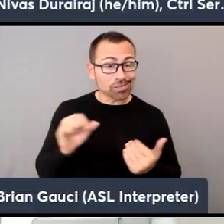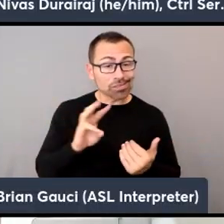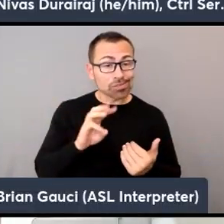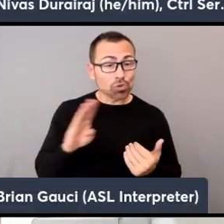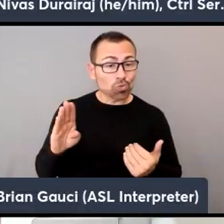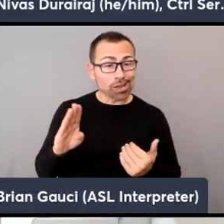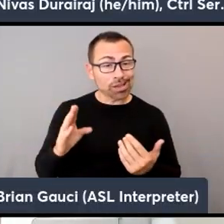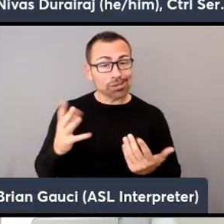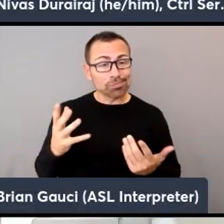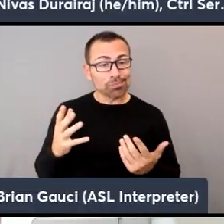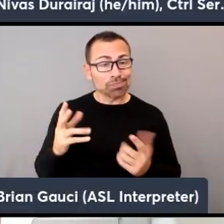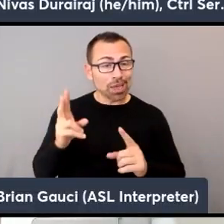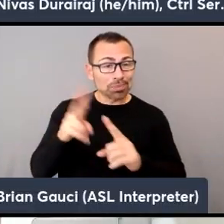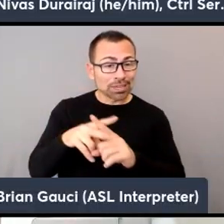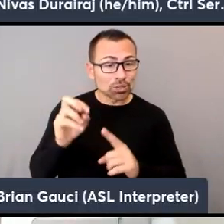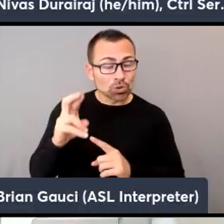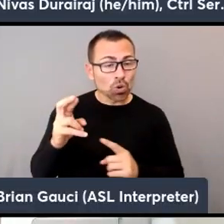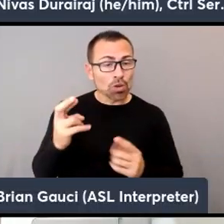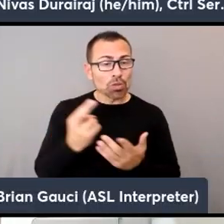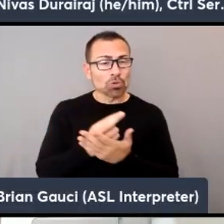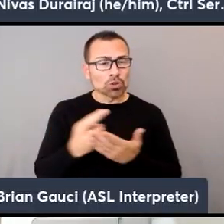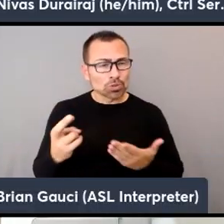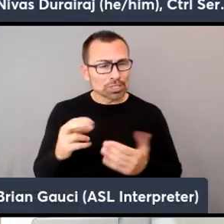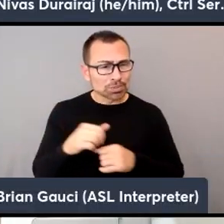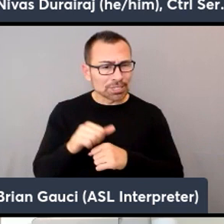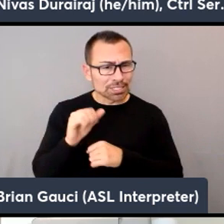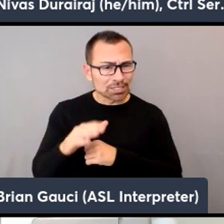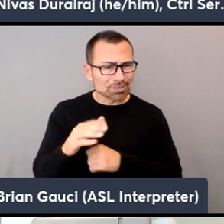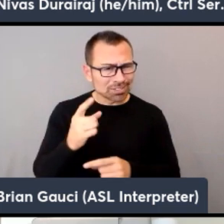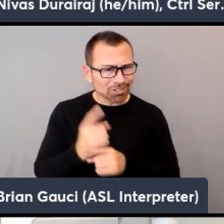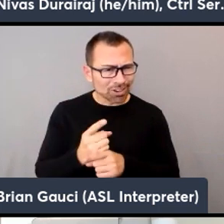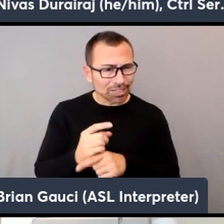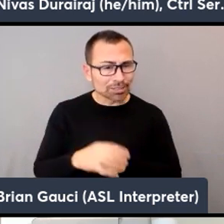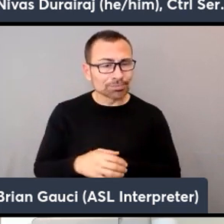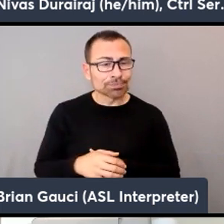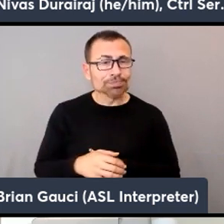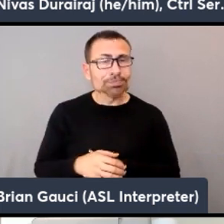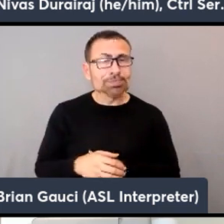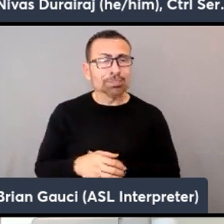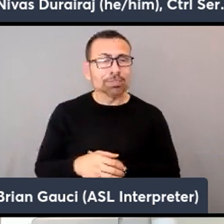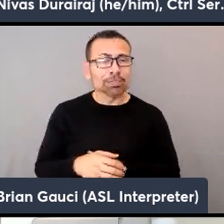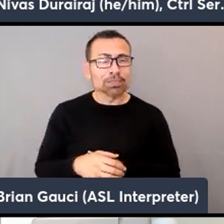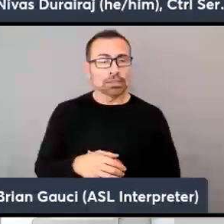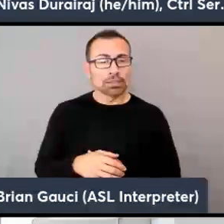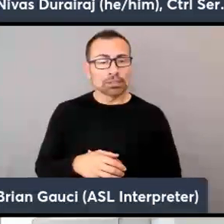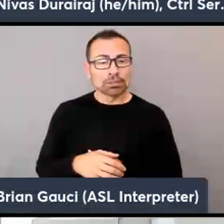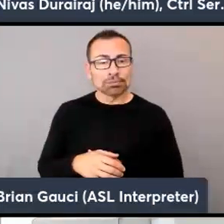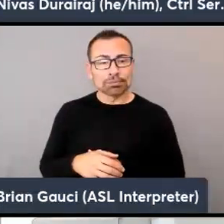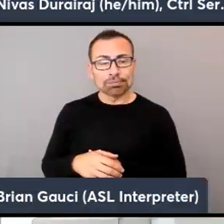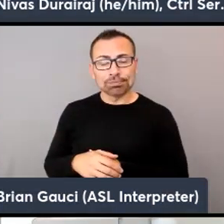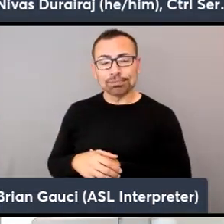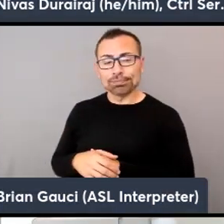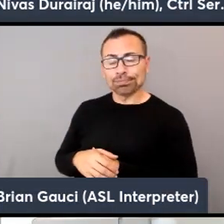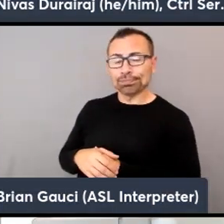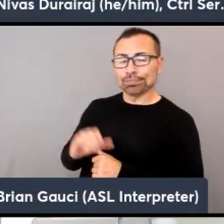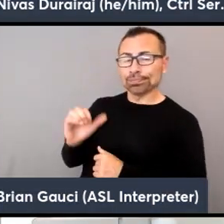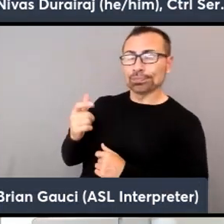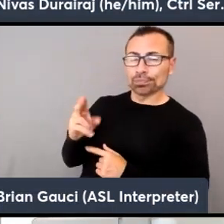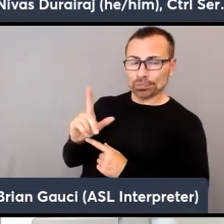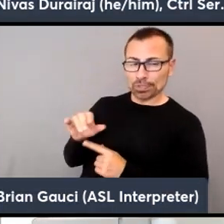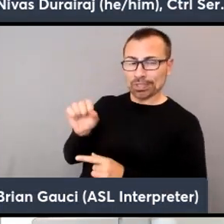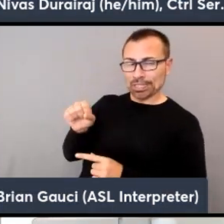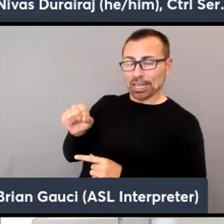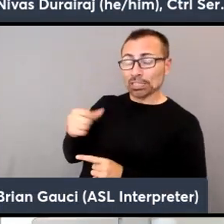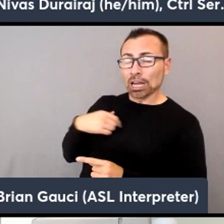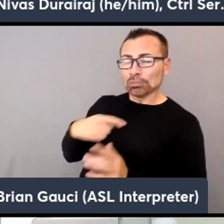the resources that it's being sent to. Is that right? Yeah. So I'll show it to you because I think that will be useful, but we're going to